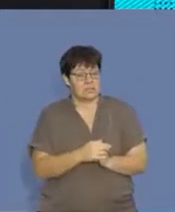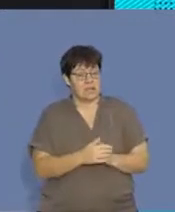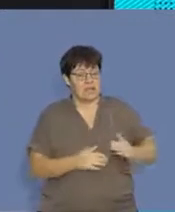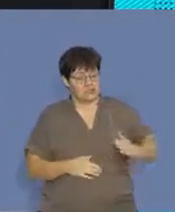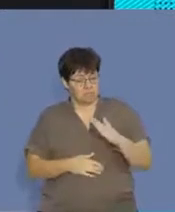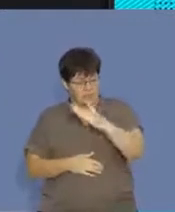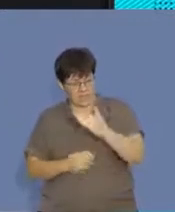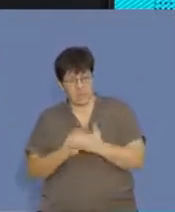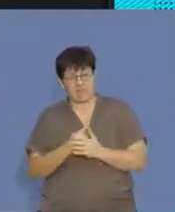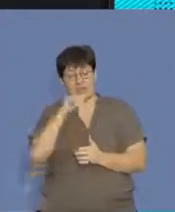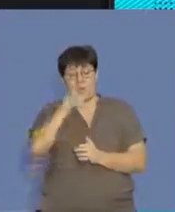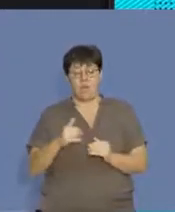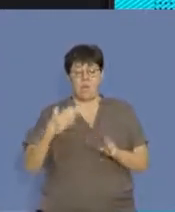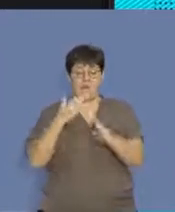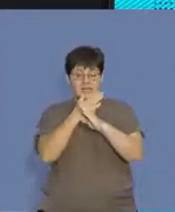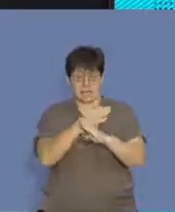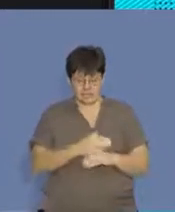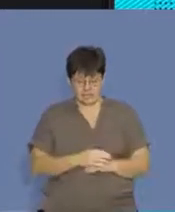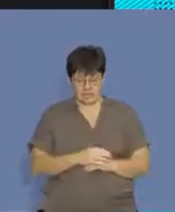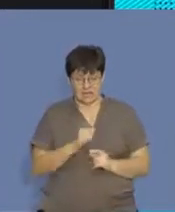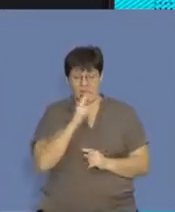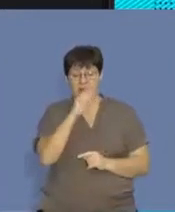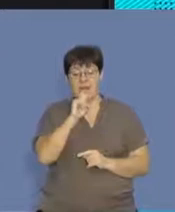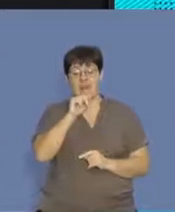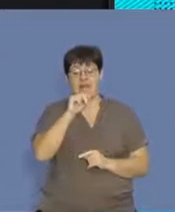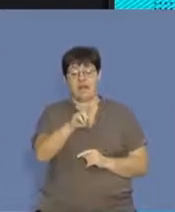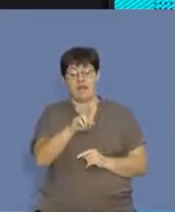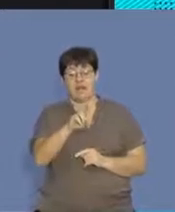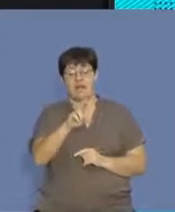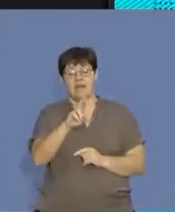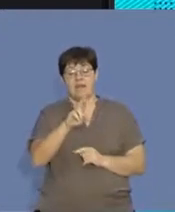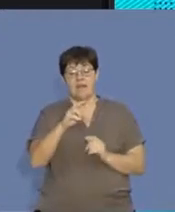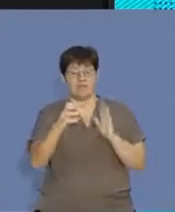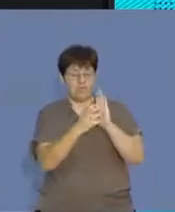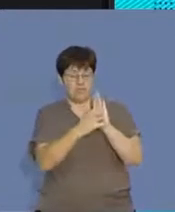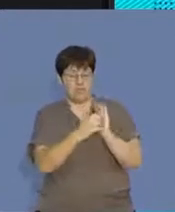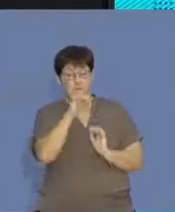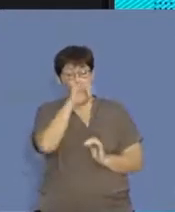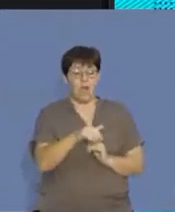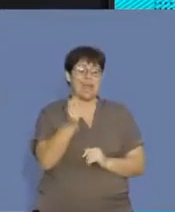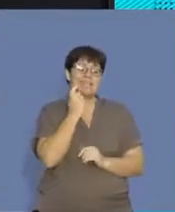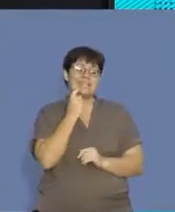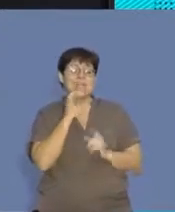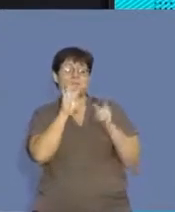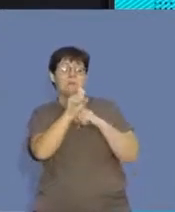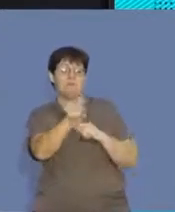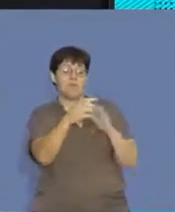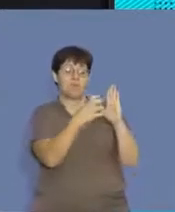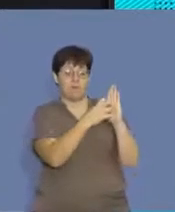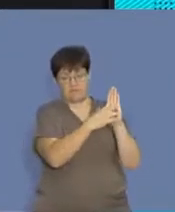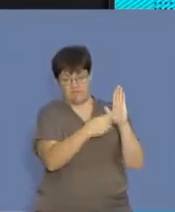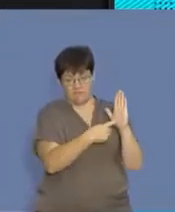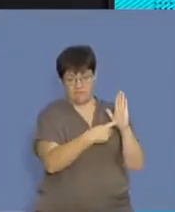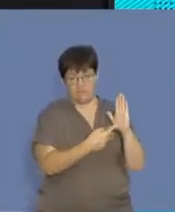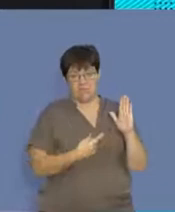what? The gradient and the y-intercept in terms of a linear graph. The y-intercept, it's easy to see it on a